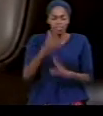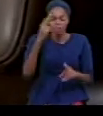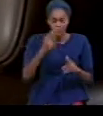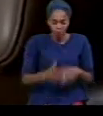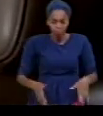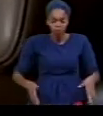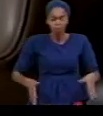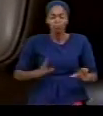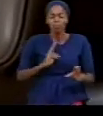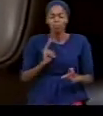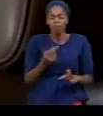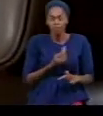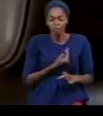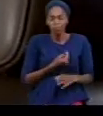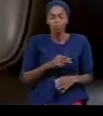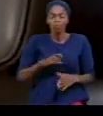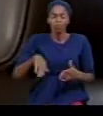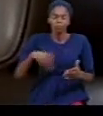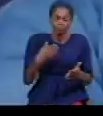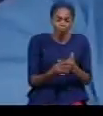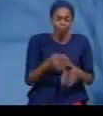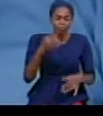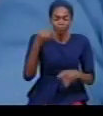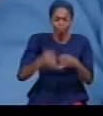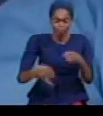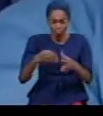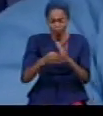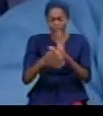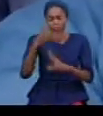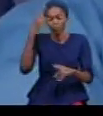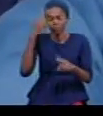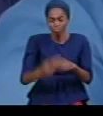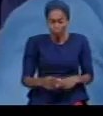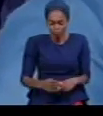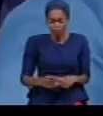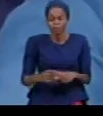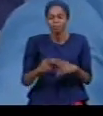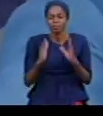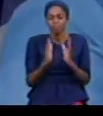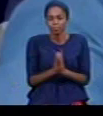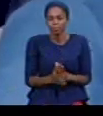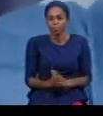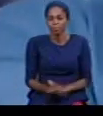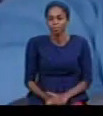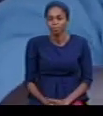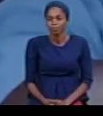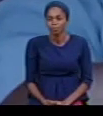safely to our destinations in Jesus' name. For in Jesus' name we pray.